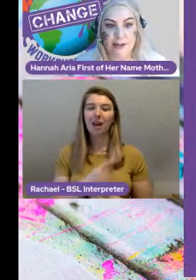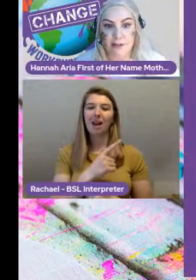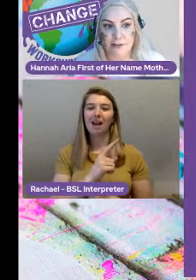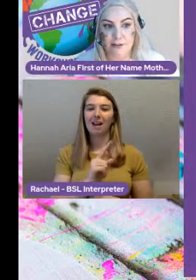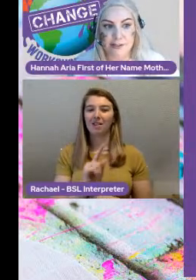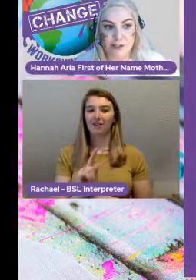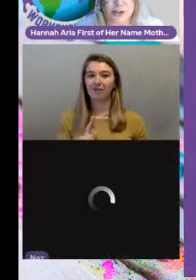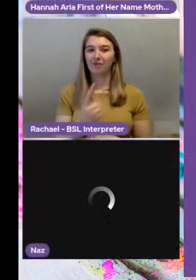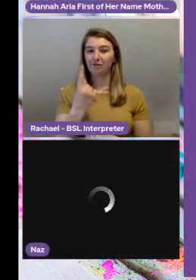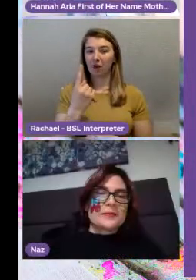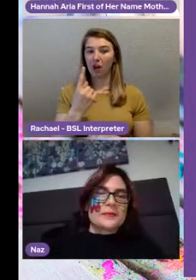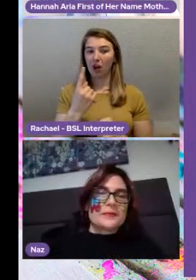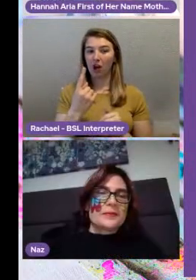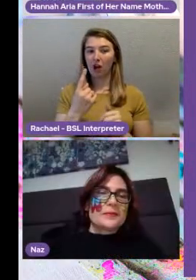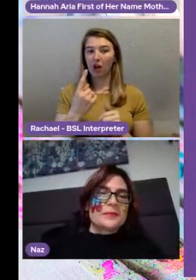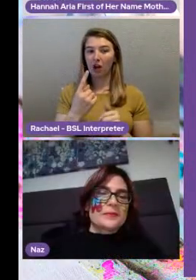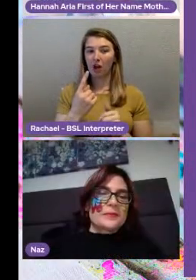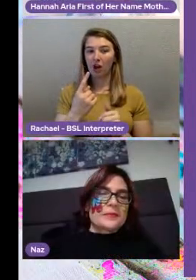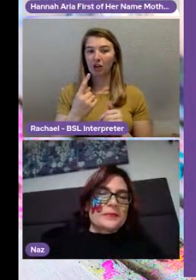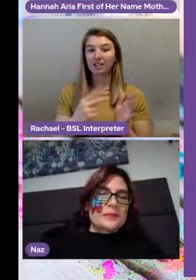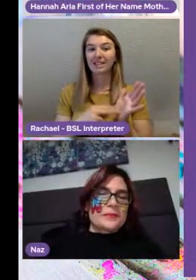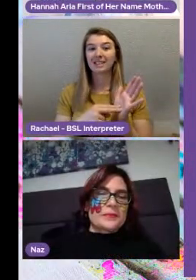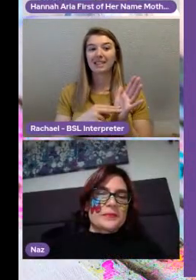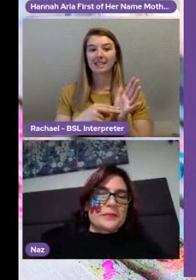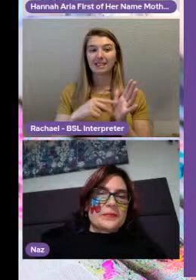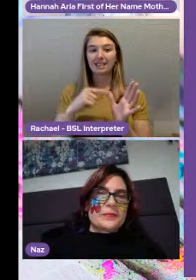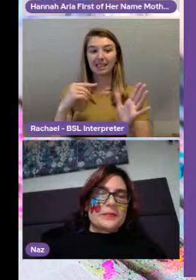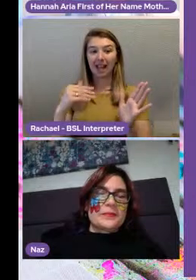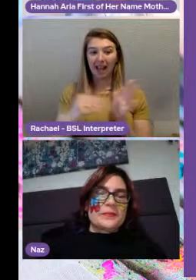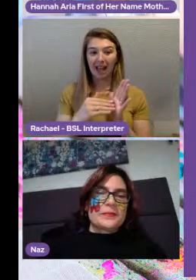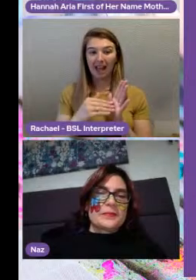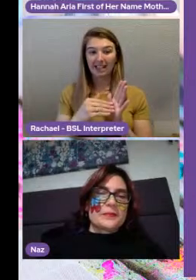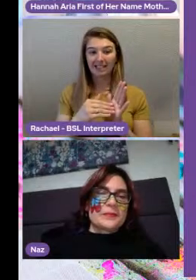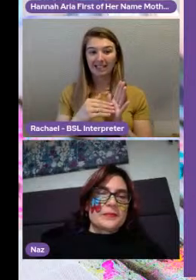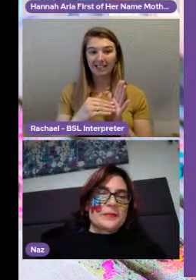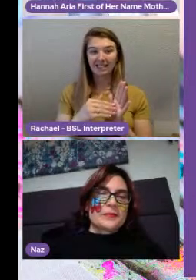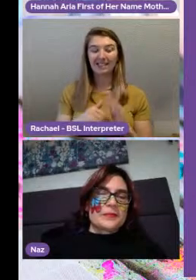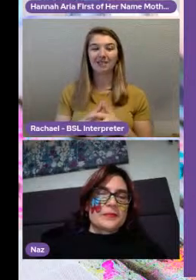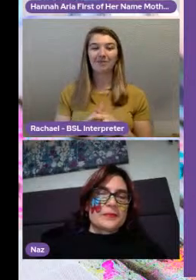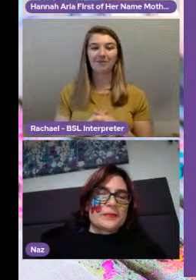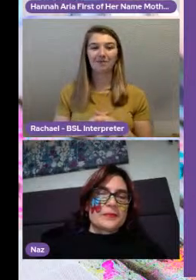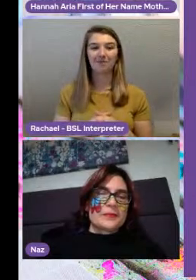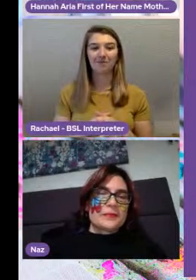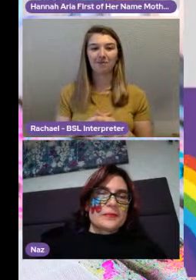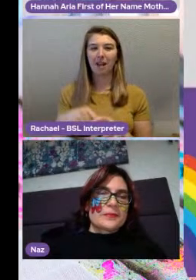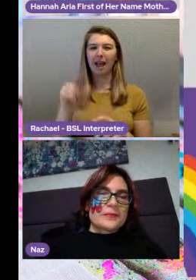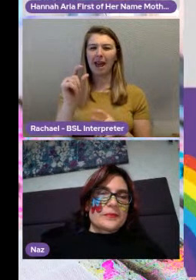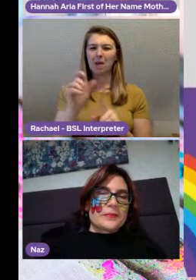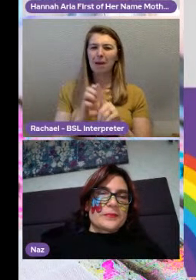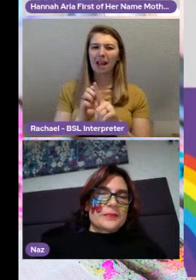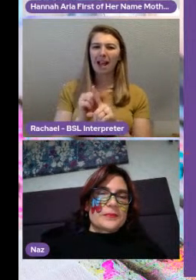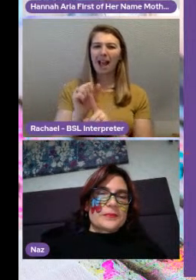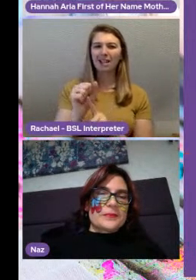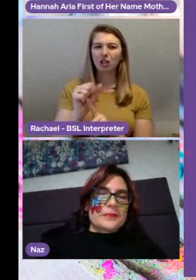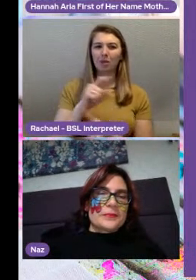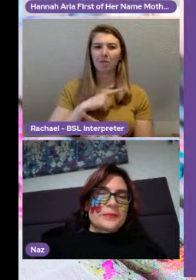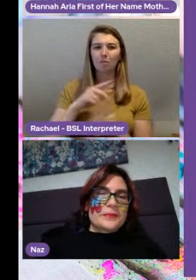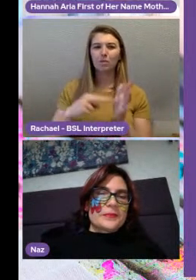I think, is it, oh, we're going to quickly get Naz on. We're having a bit of a catch up because Naz